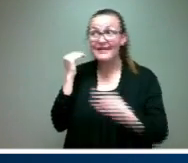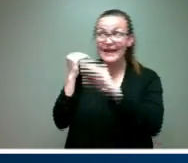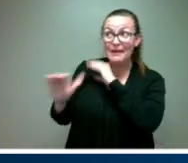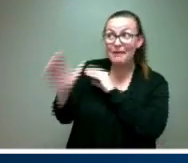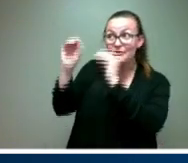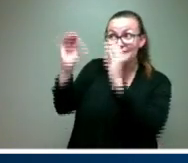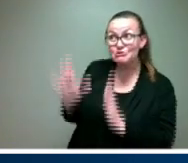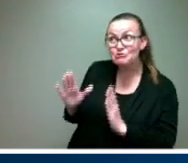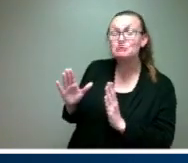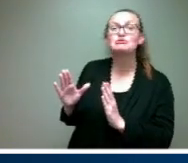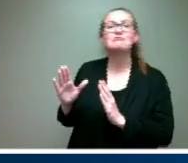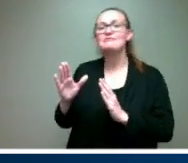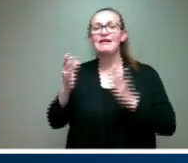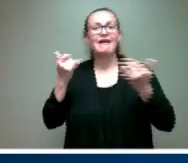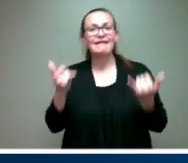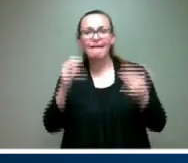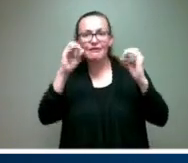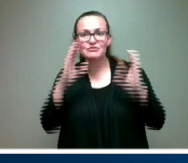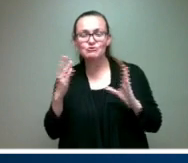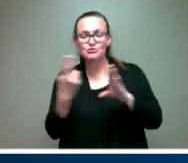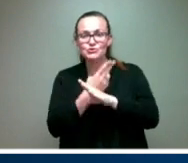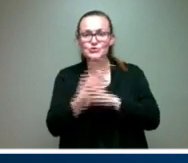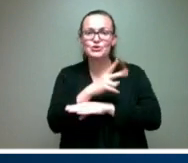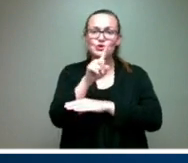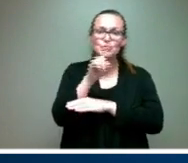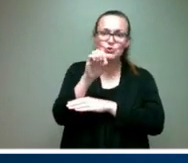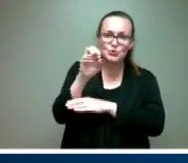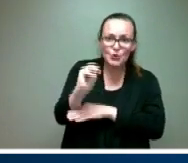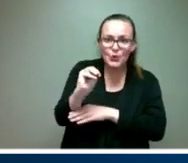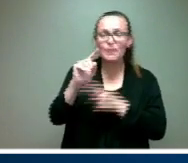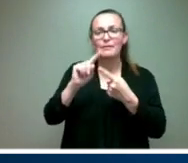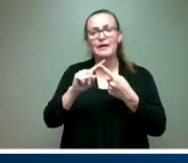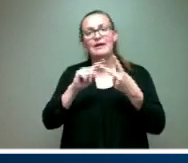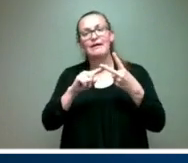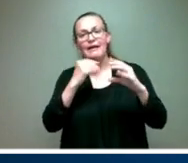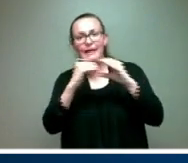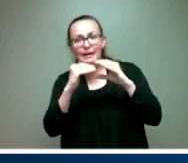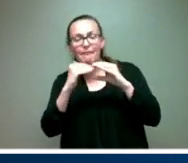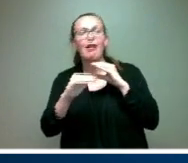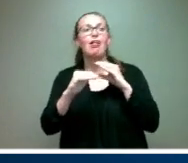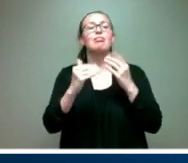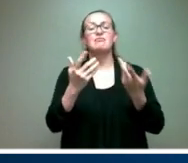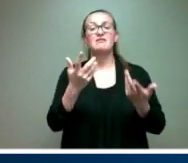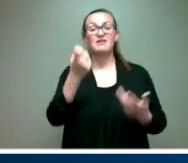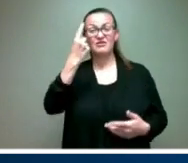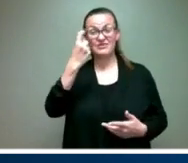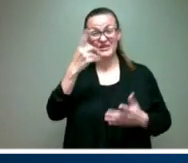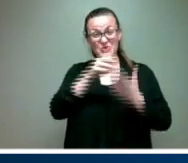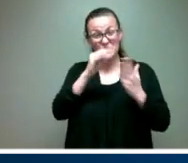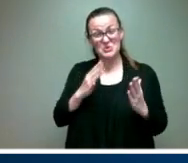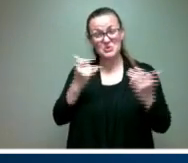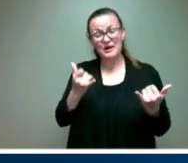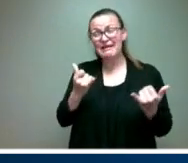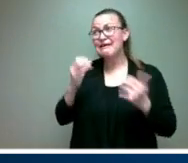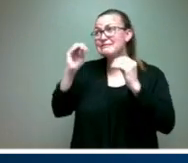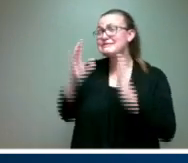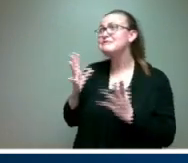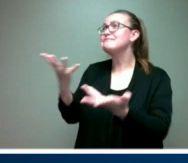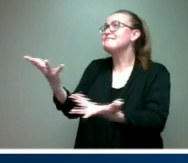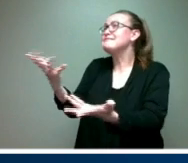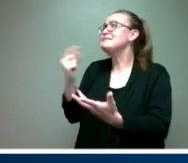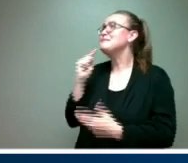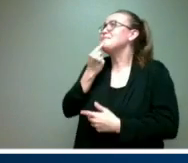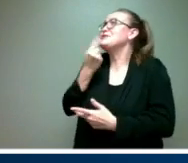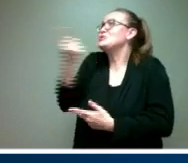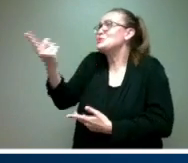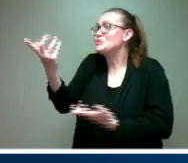They're Zooming and doing all of these conferences because our students really wanted to see their teachers and vice versa. Our teachers